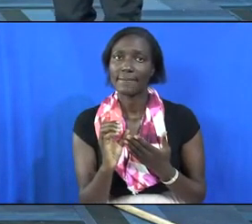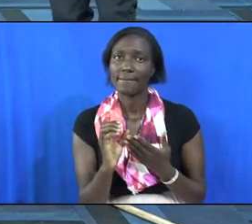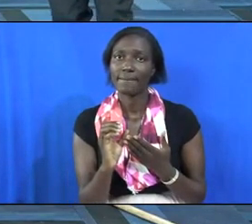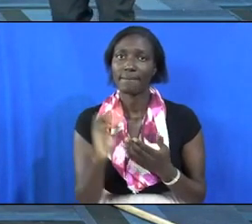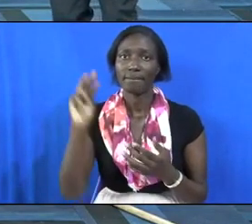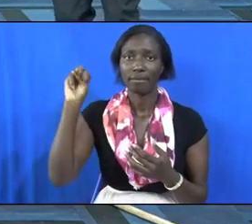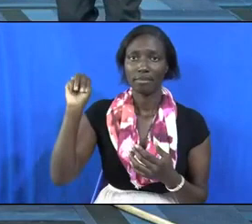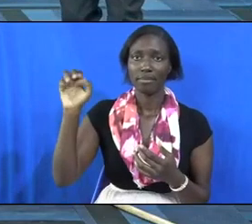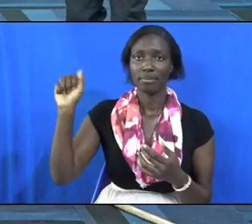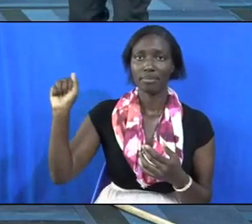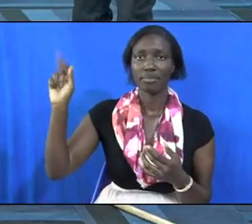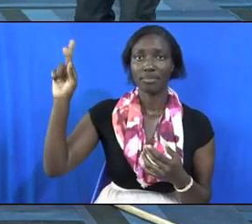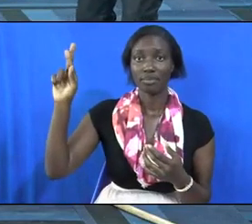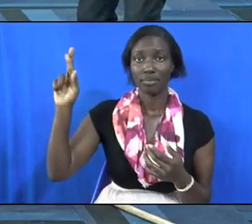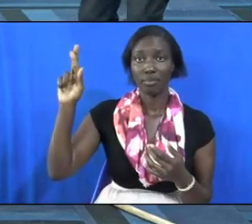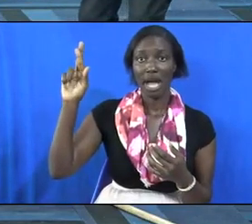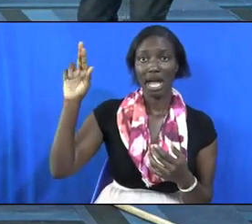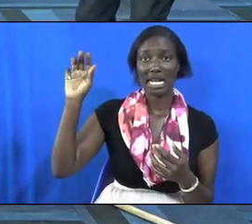Mark chapter 16,